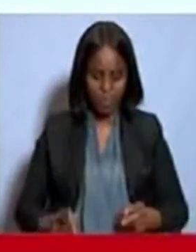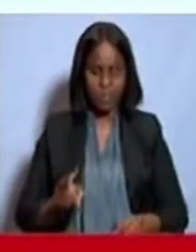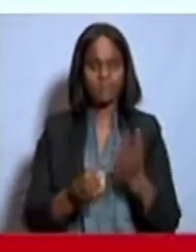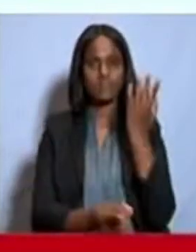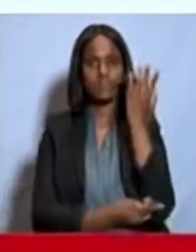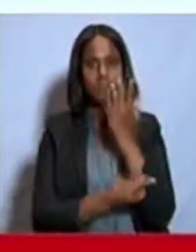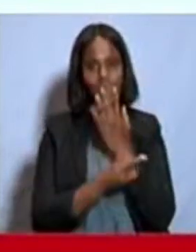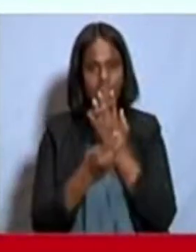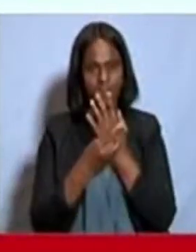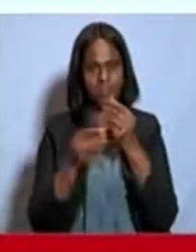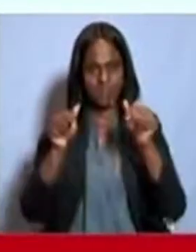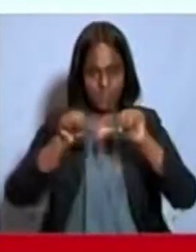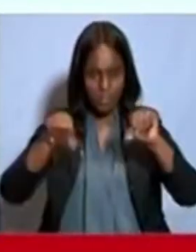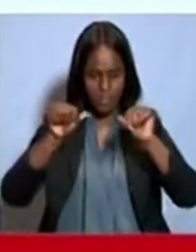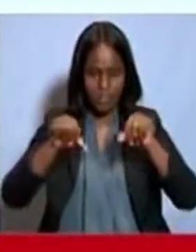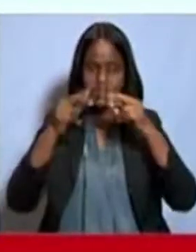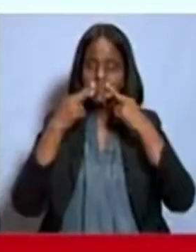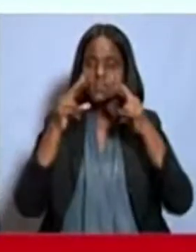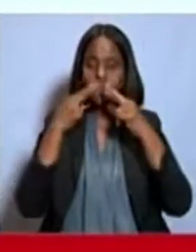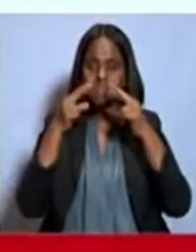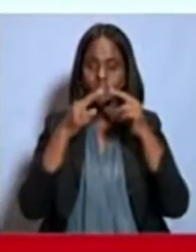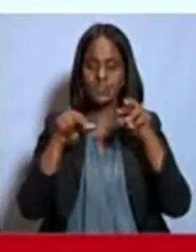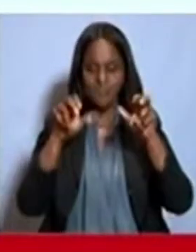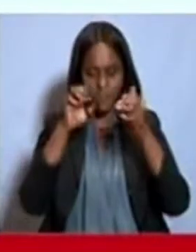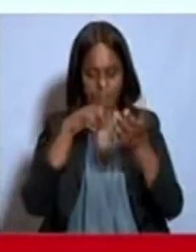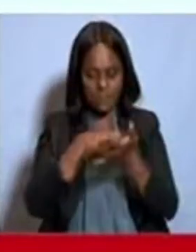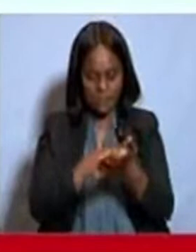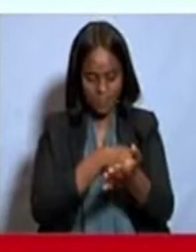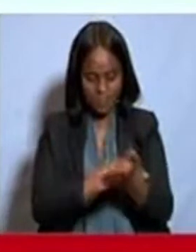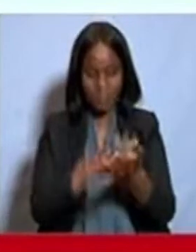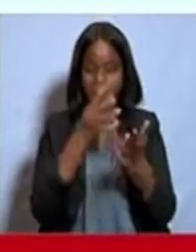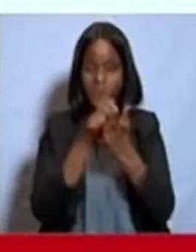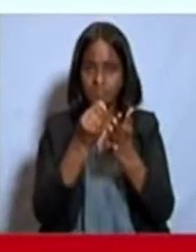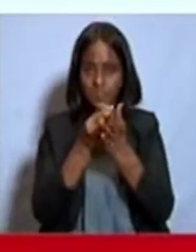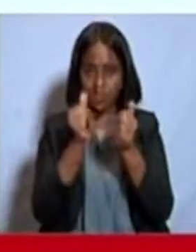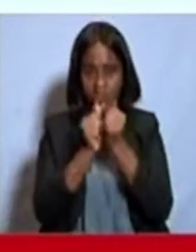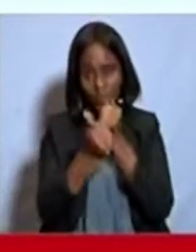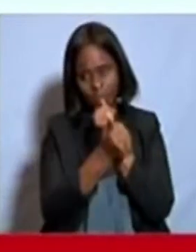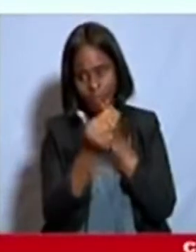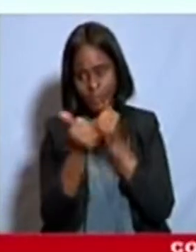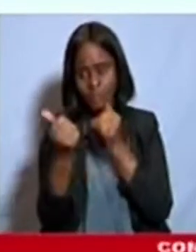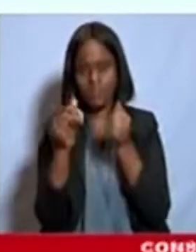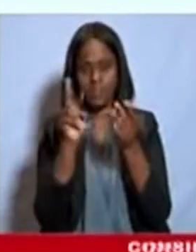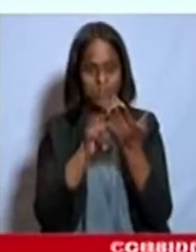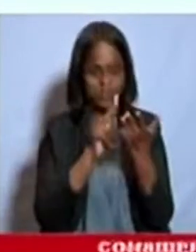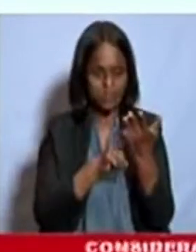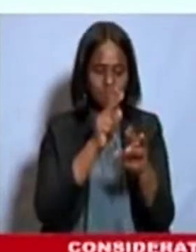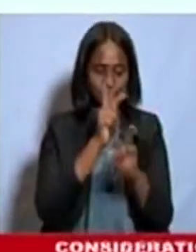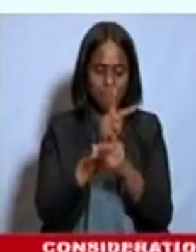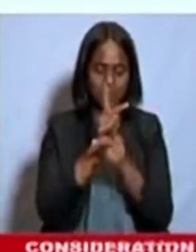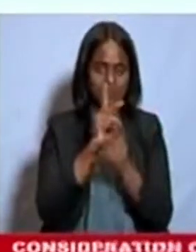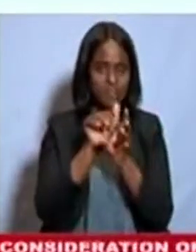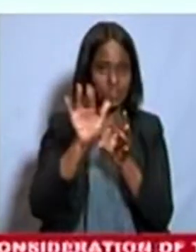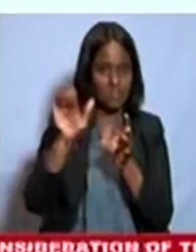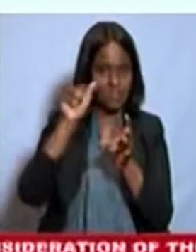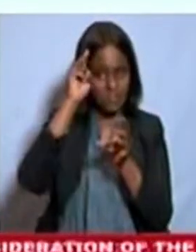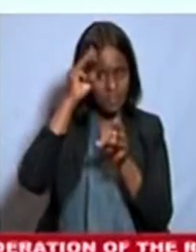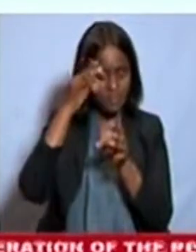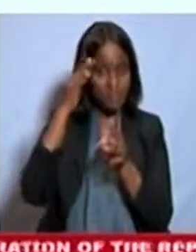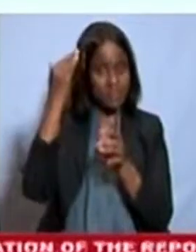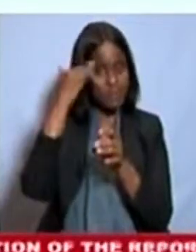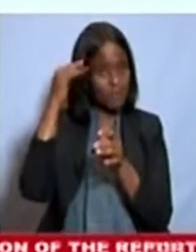development. Audit findings: an examination of accounting and other relevant records maintained at ministry